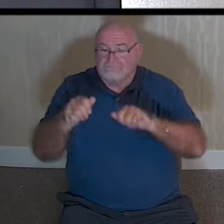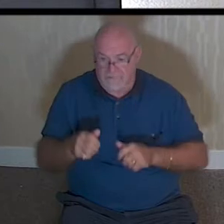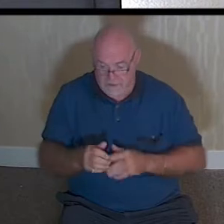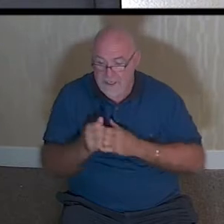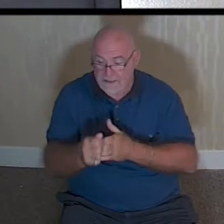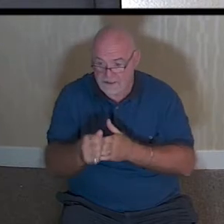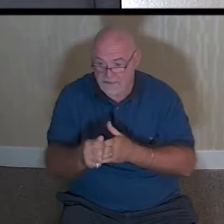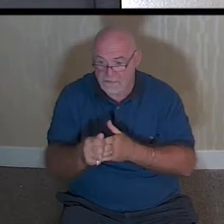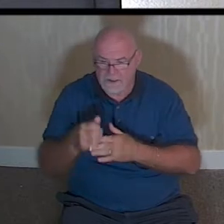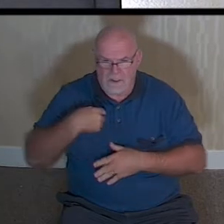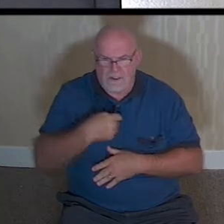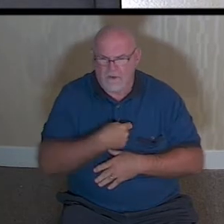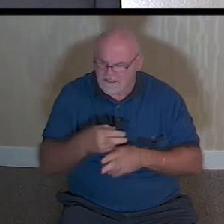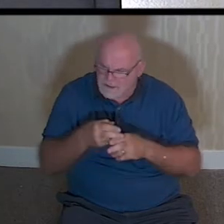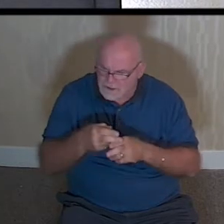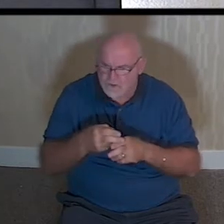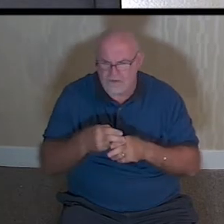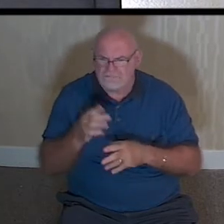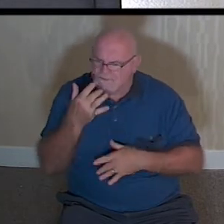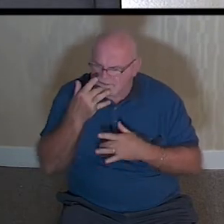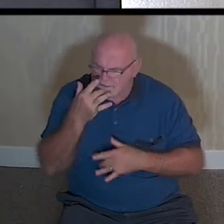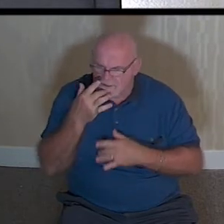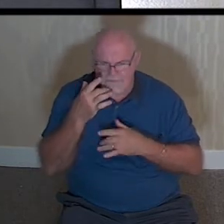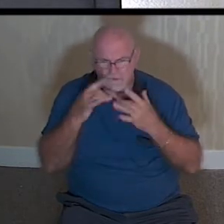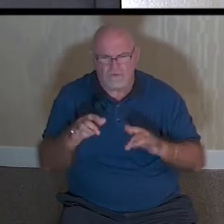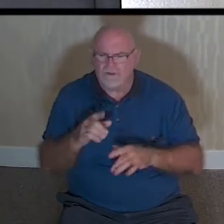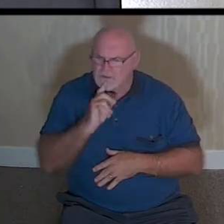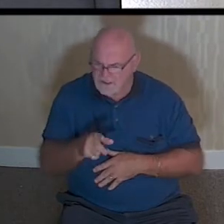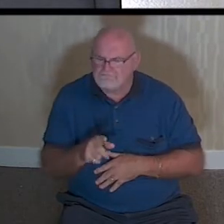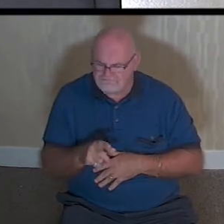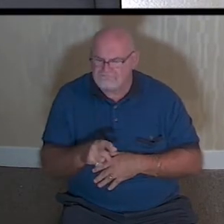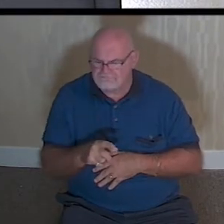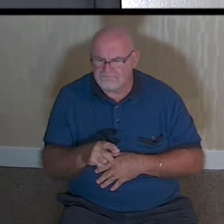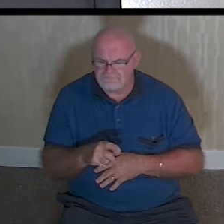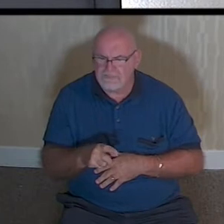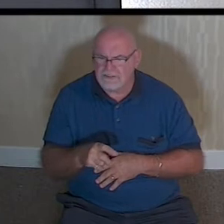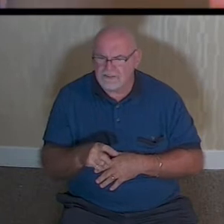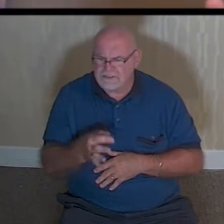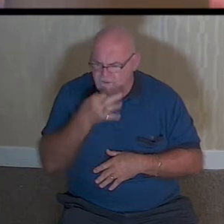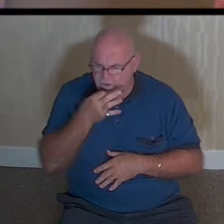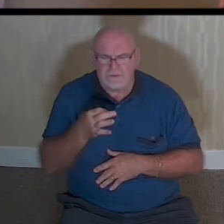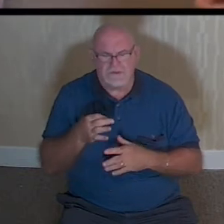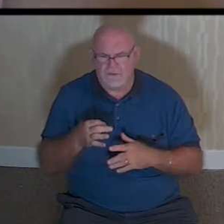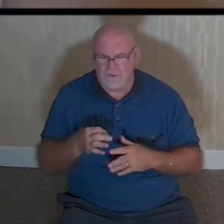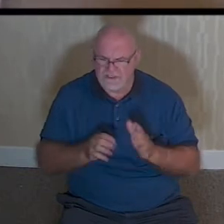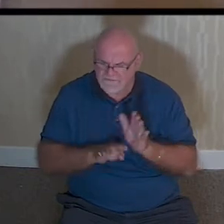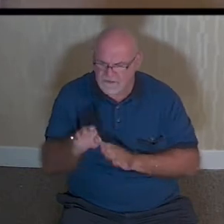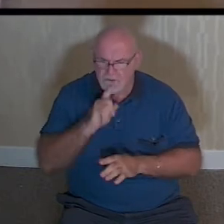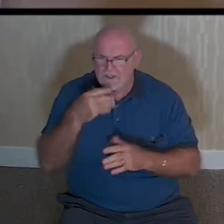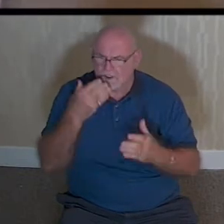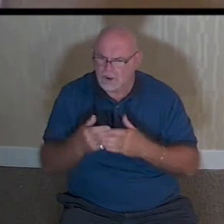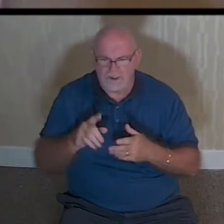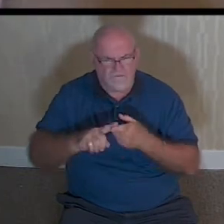and we soon developed a very close relationship. In fact, the very first night we met, we could tell